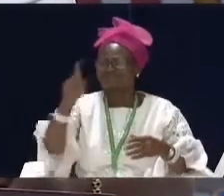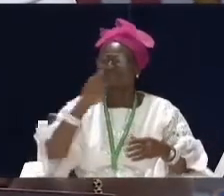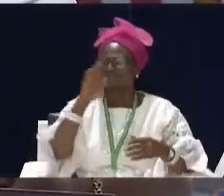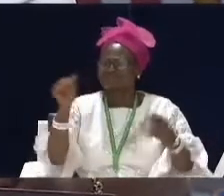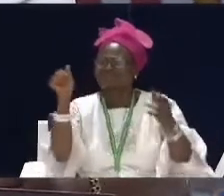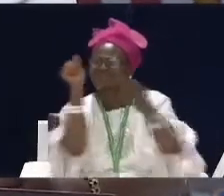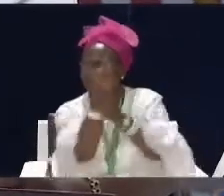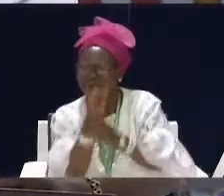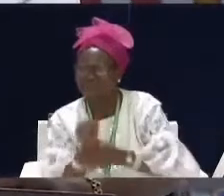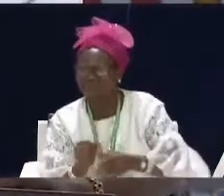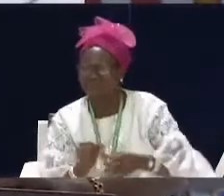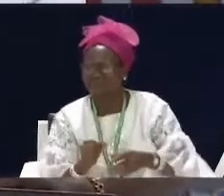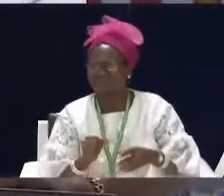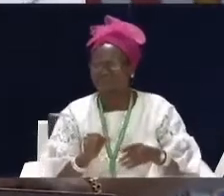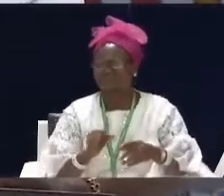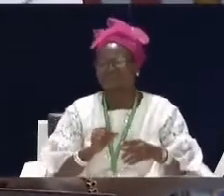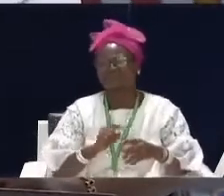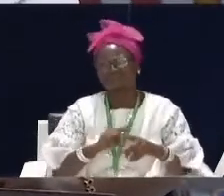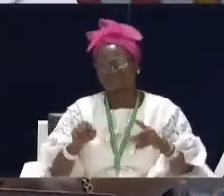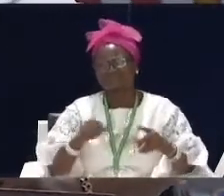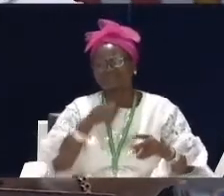And the elders have a proverb.